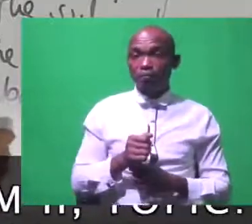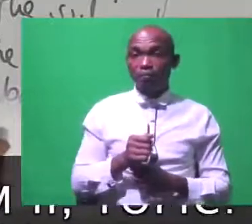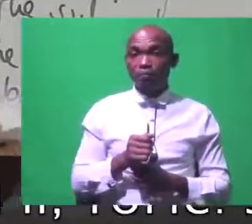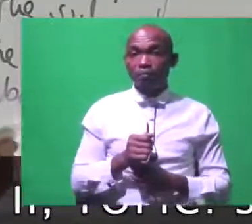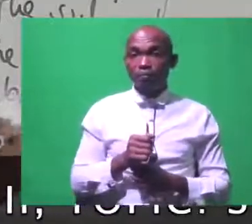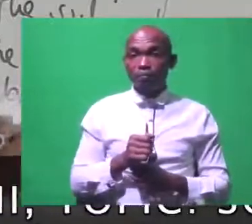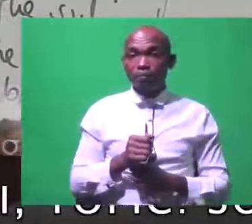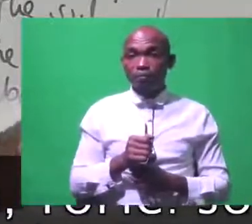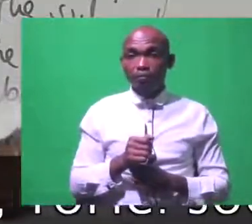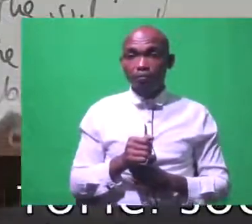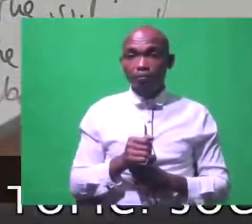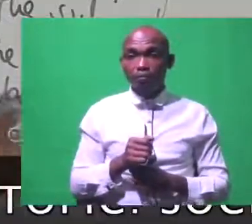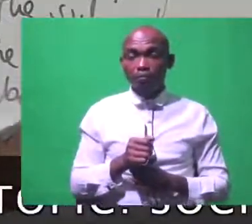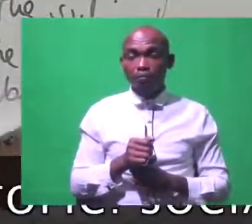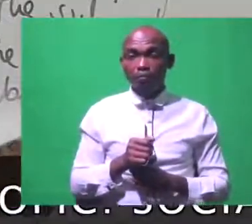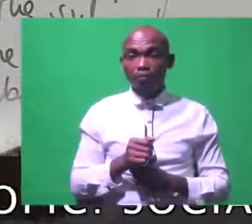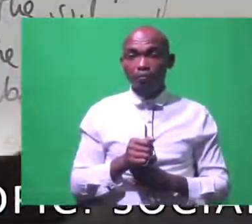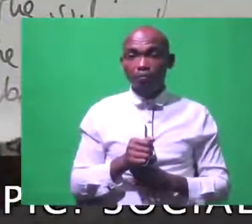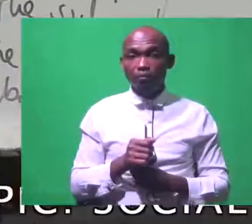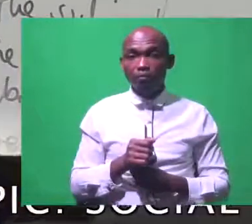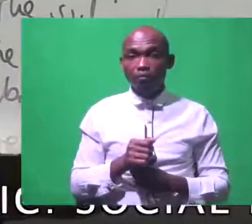Example of the object of labor,